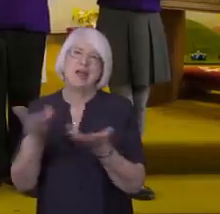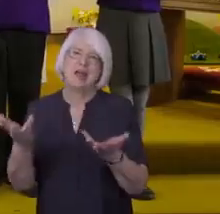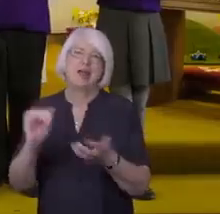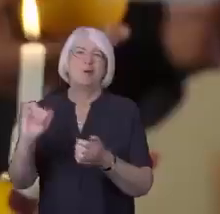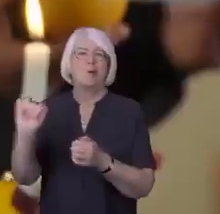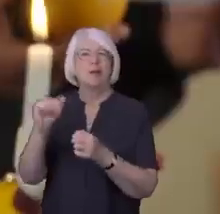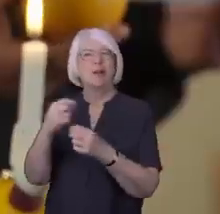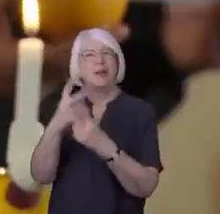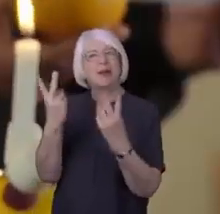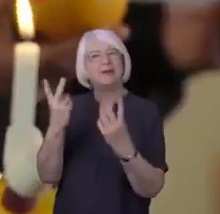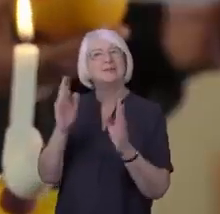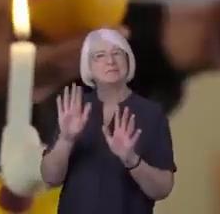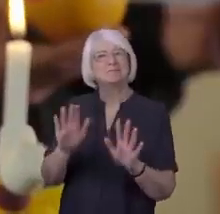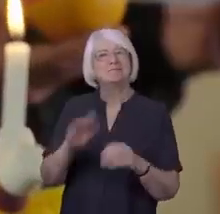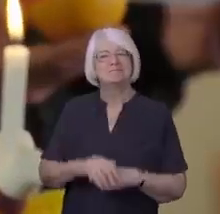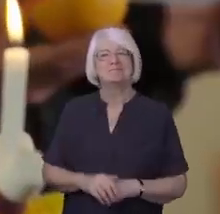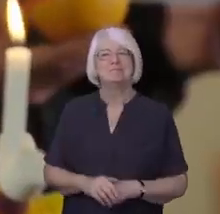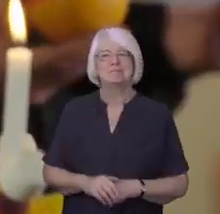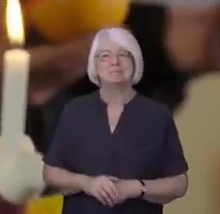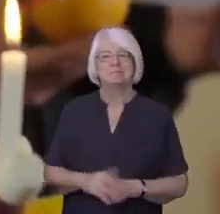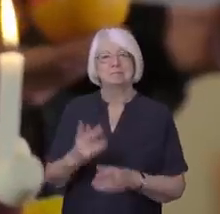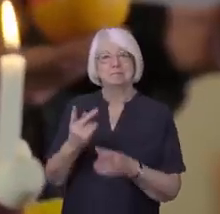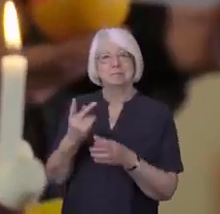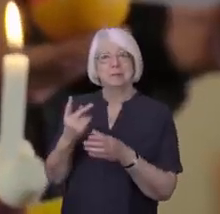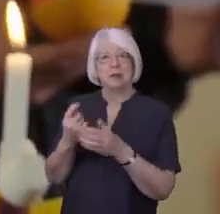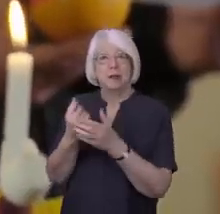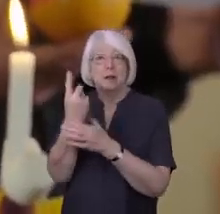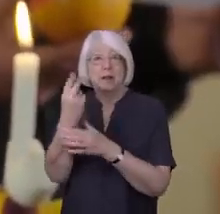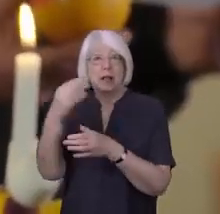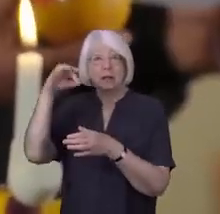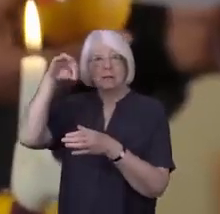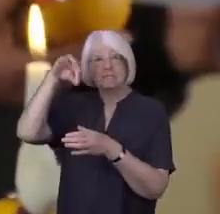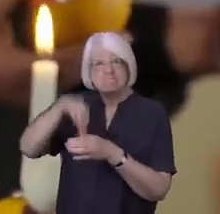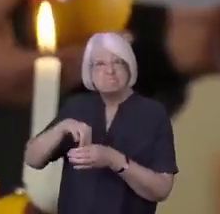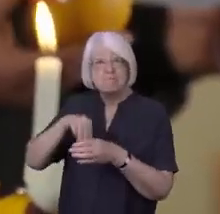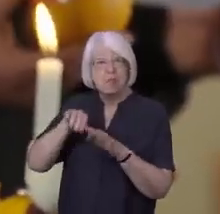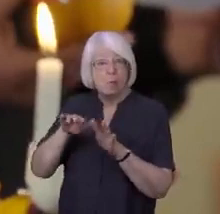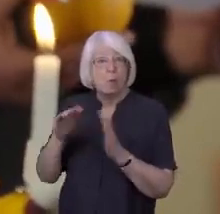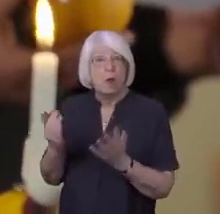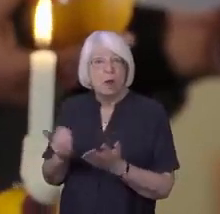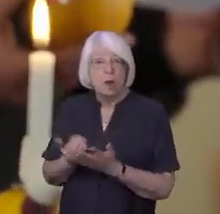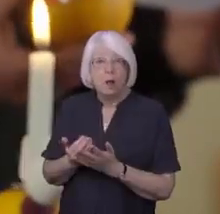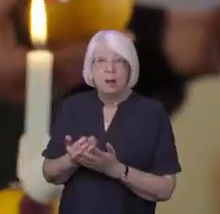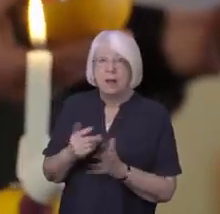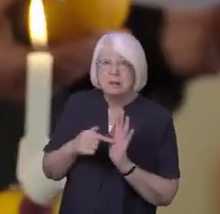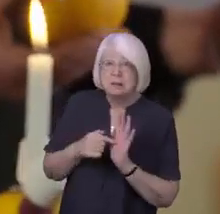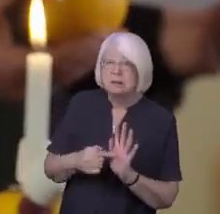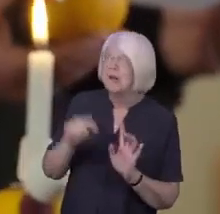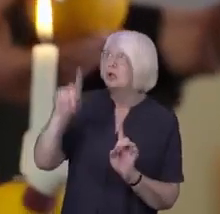May we share your light in the darkness. The candle planted deep within the world as a sign that you made your